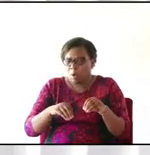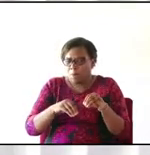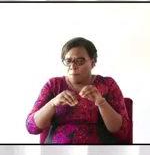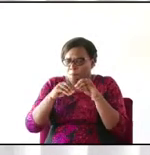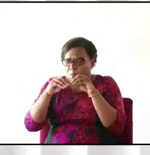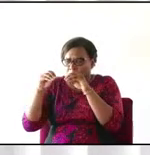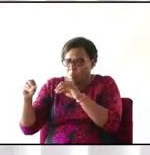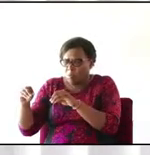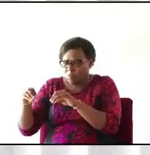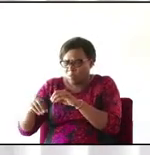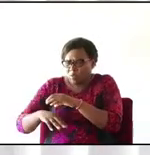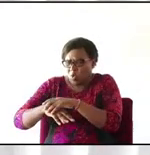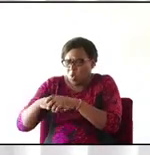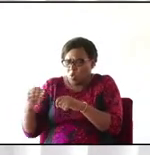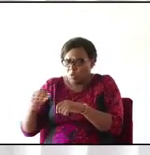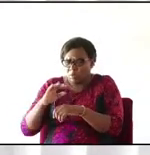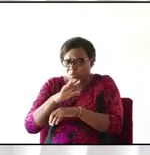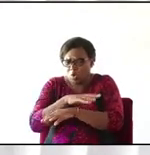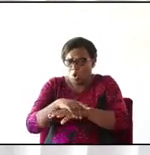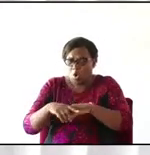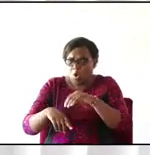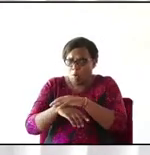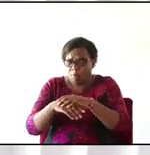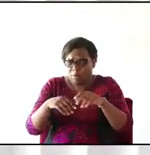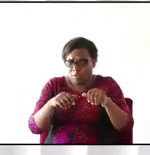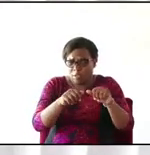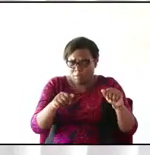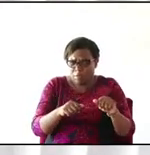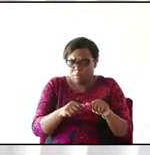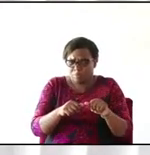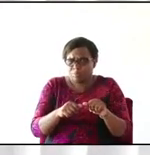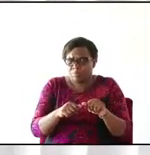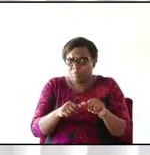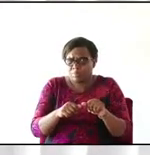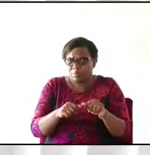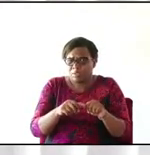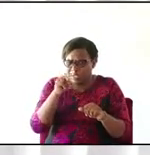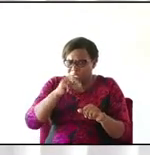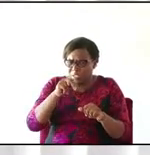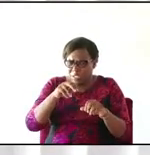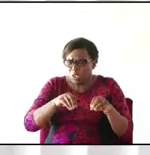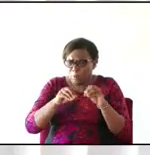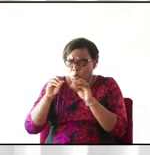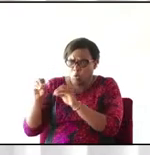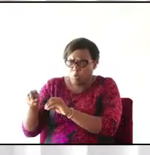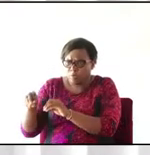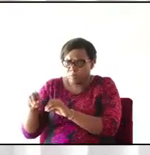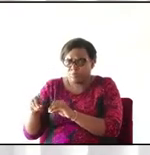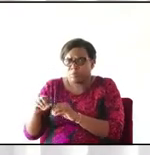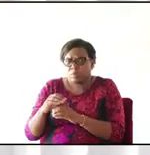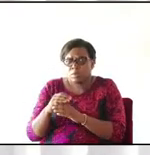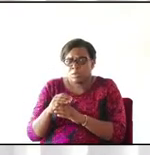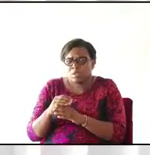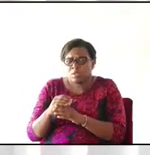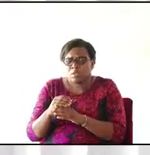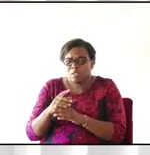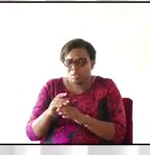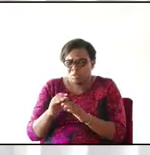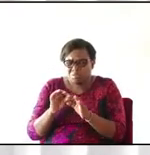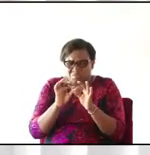it is clear that it requires some form of movement. It requires some